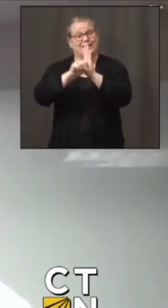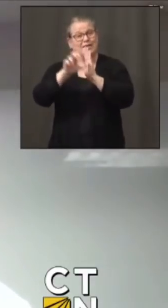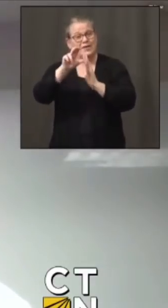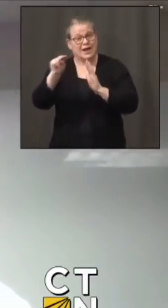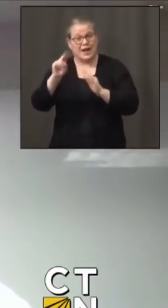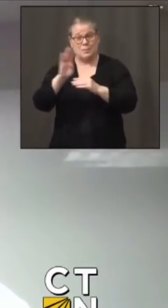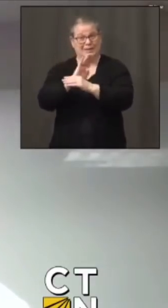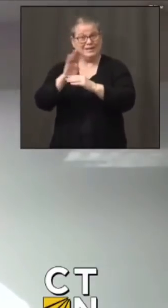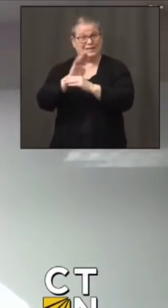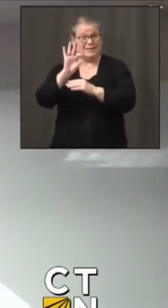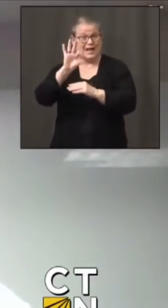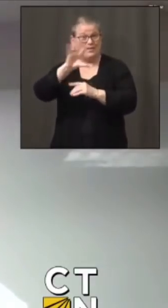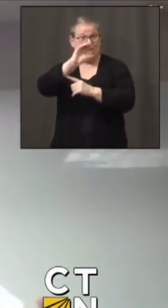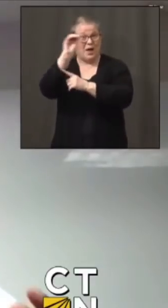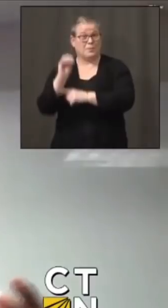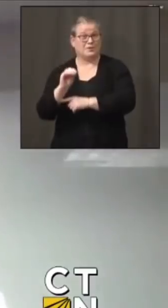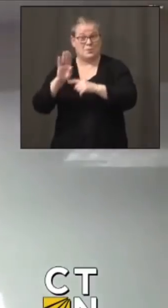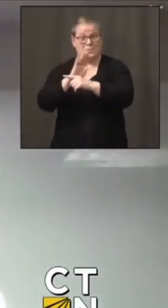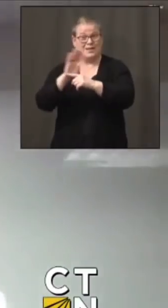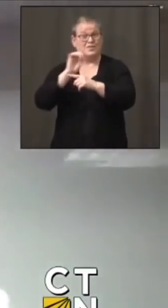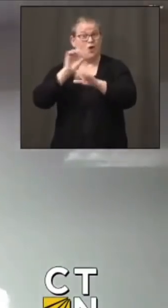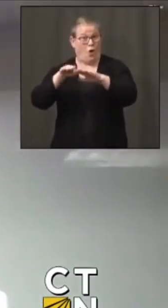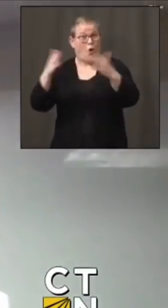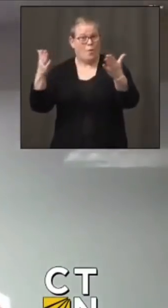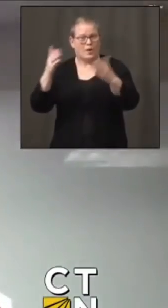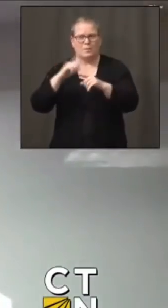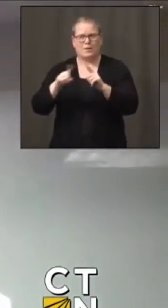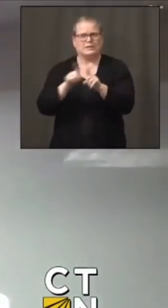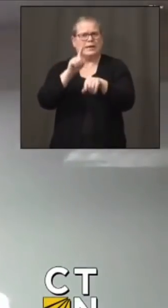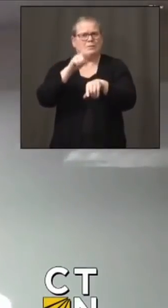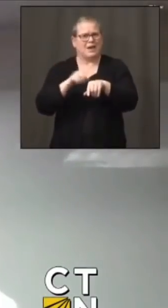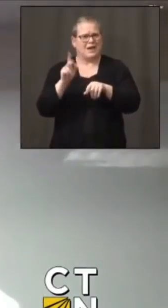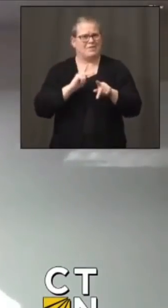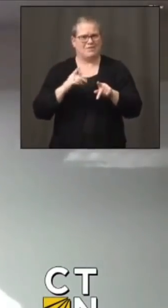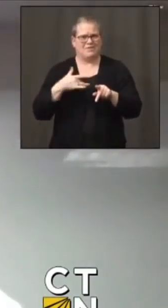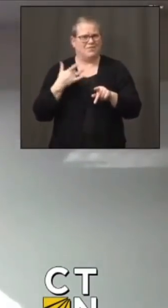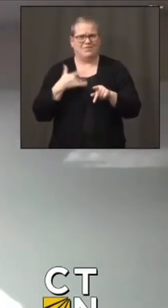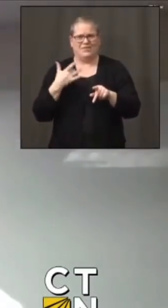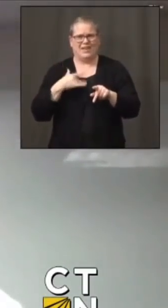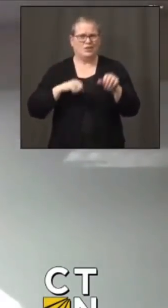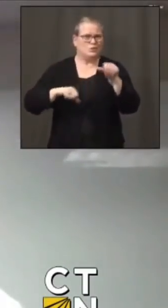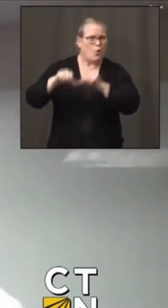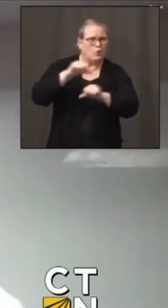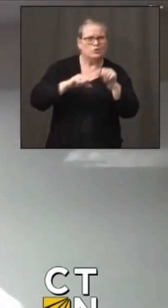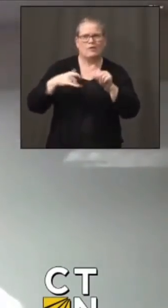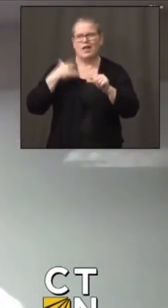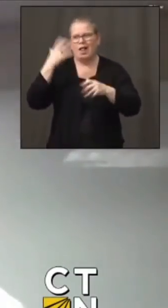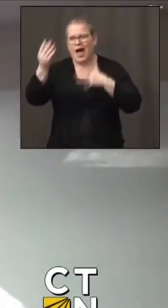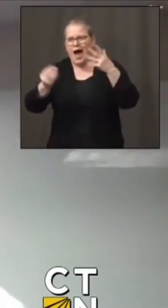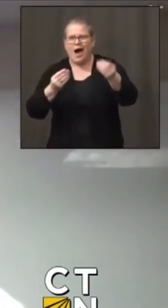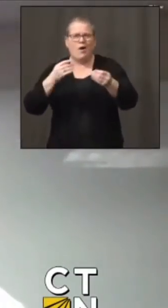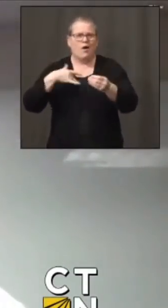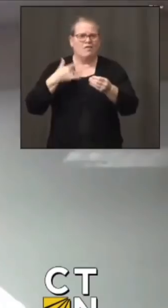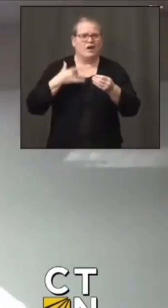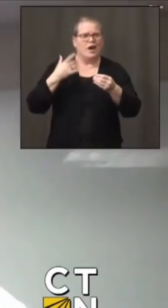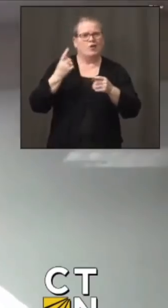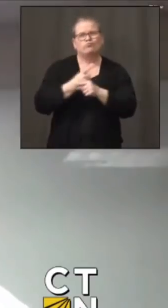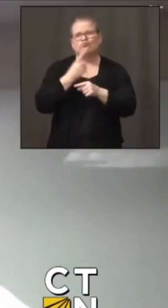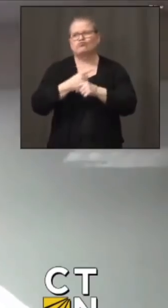same time, it doesn't feel that way. It doesn't feel that social vibrance that Connecticut have. I think that's a potential with this